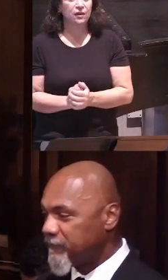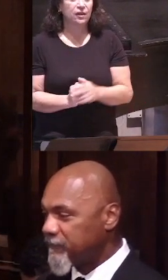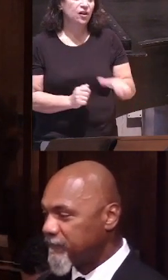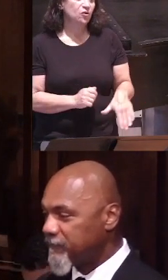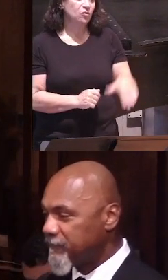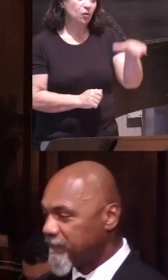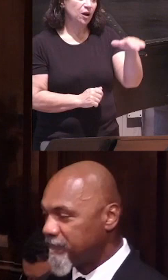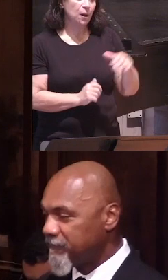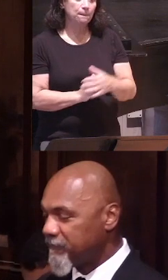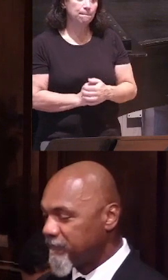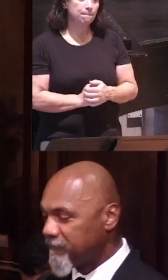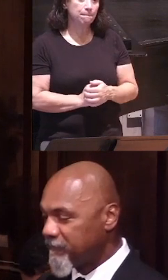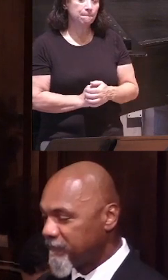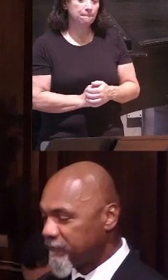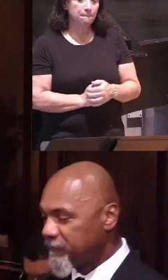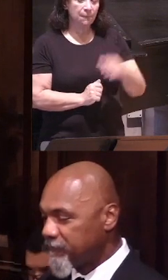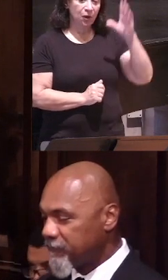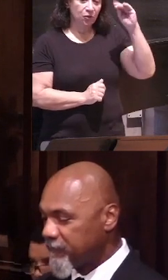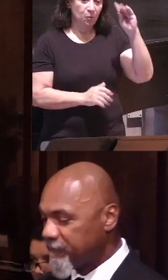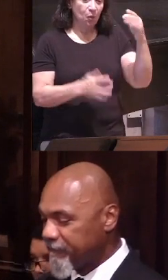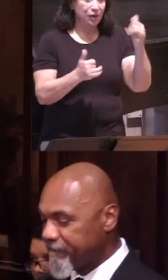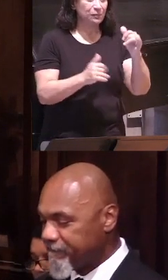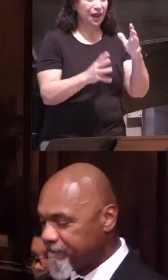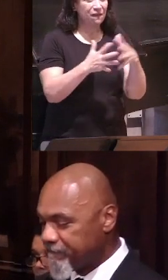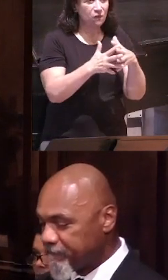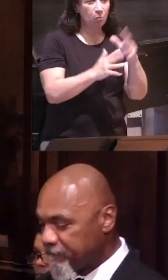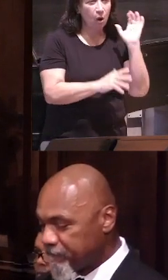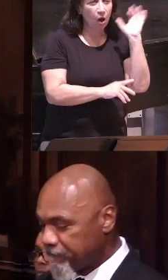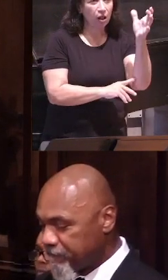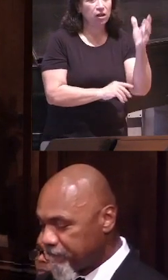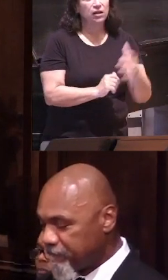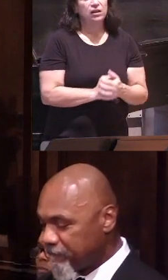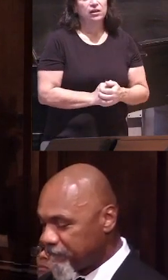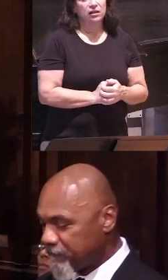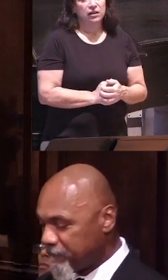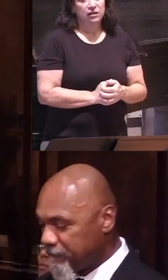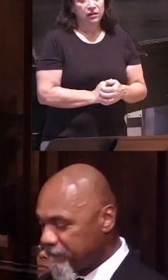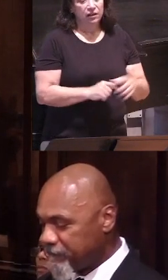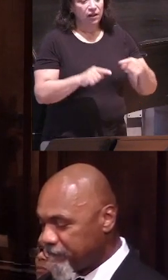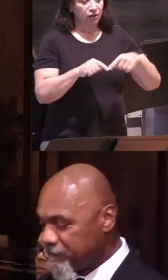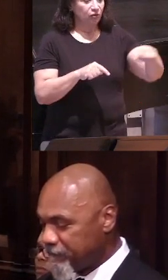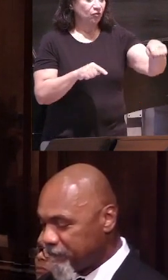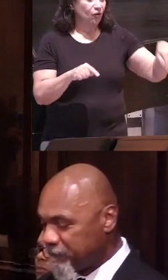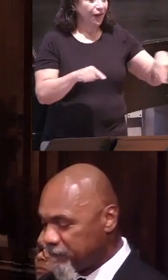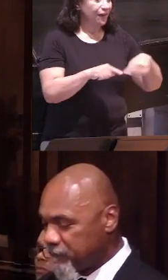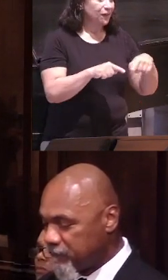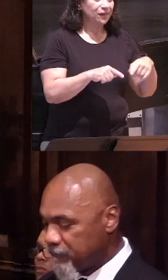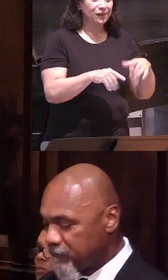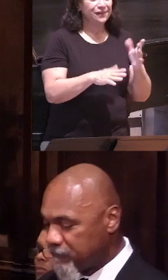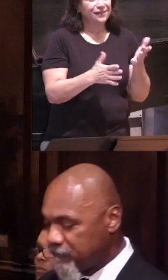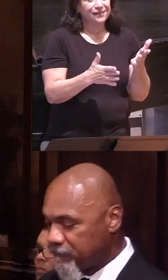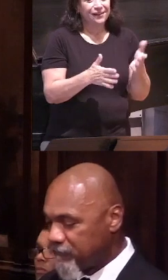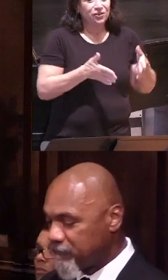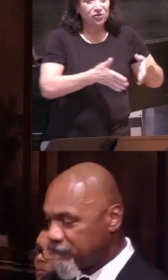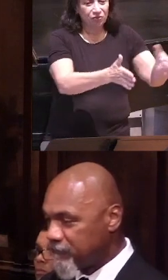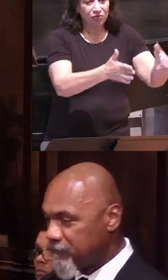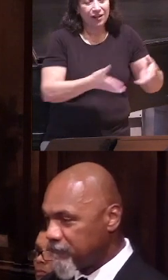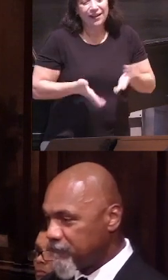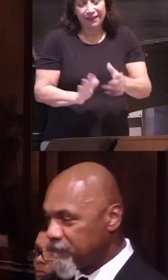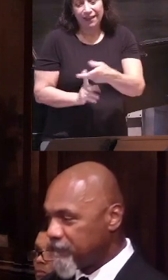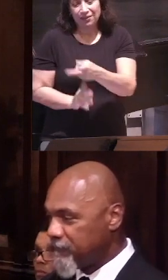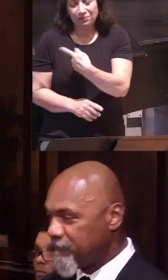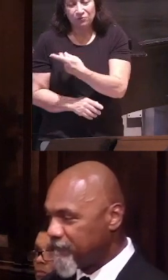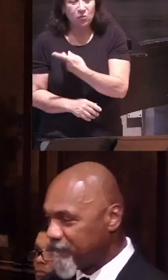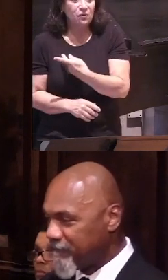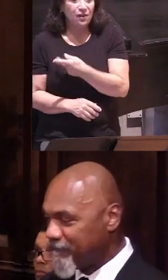Growing up, the boys played football on the triangle in the street. He would let my twin and I play if